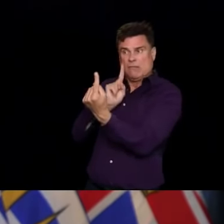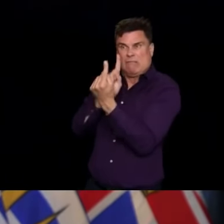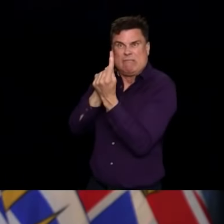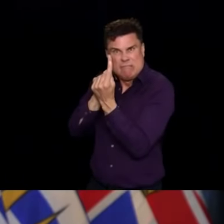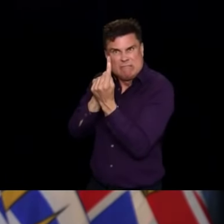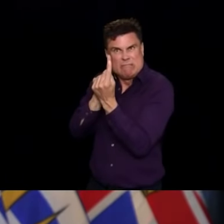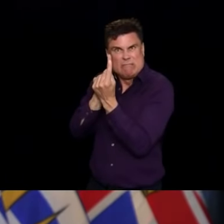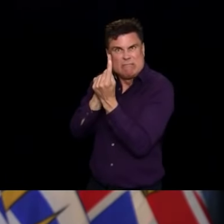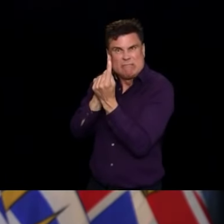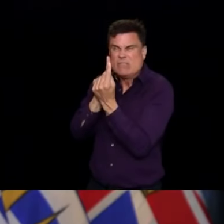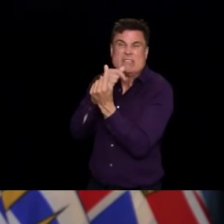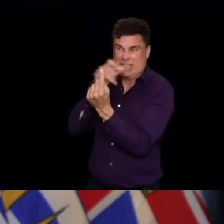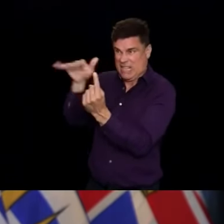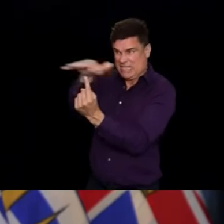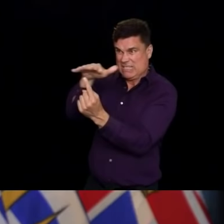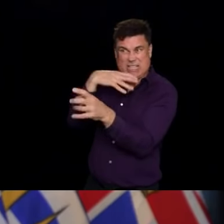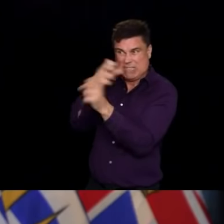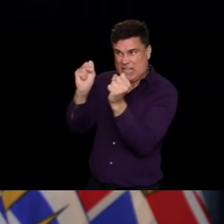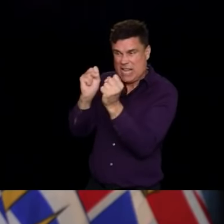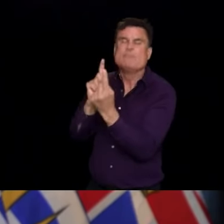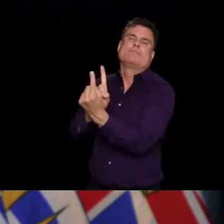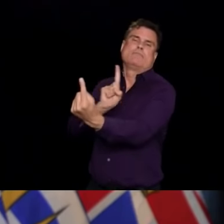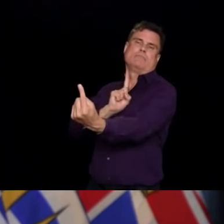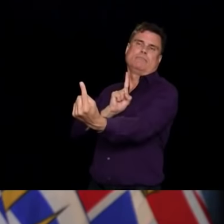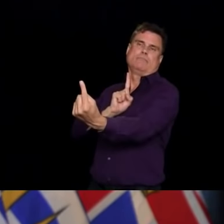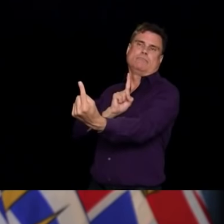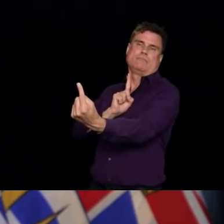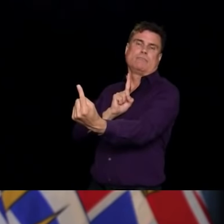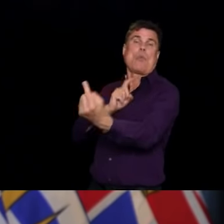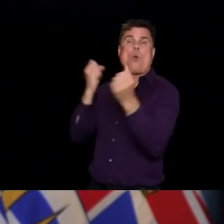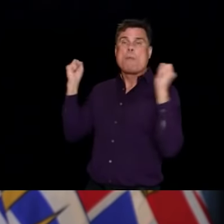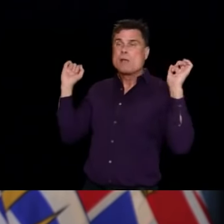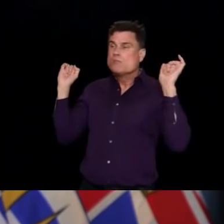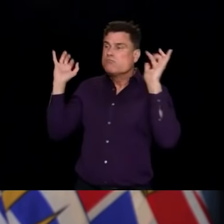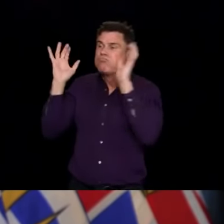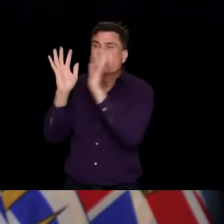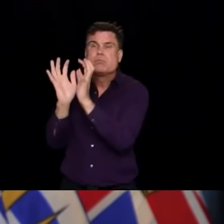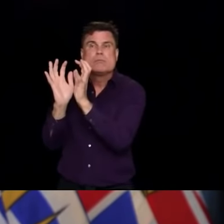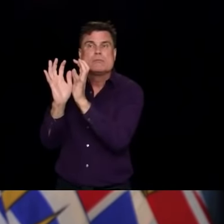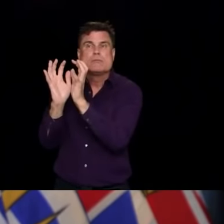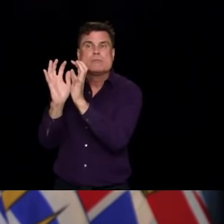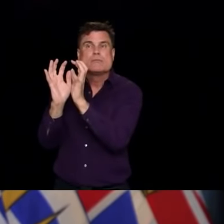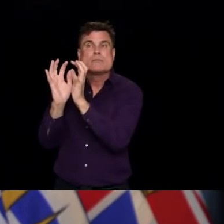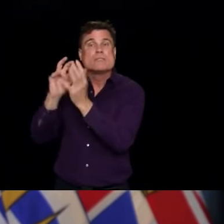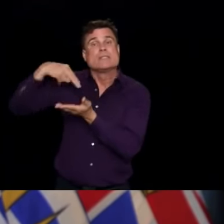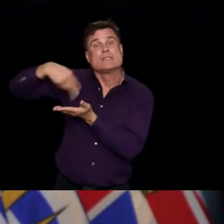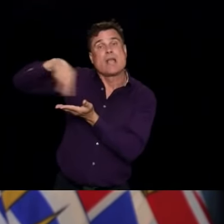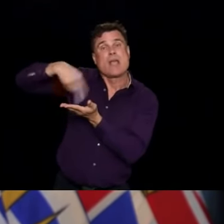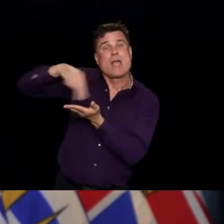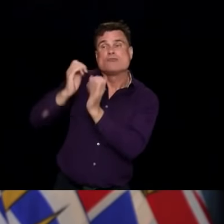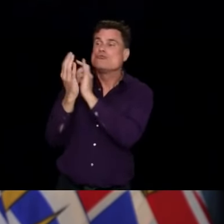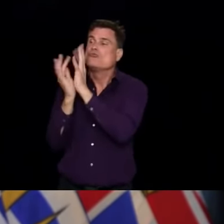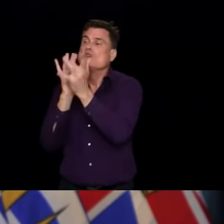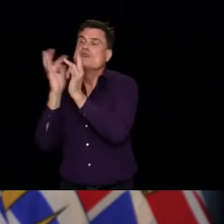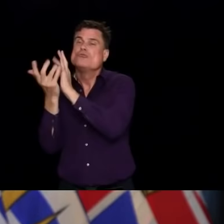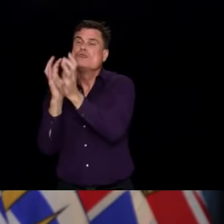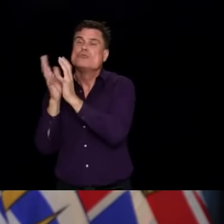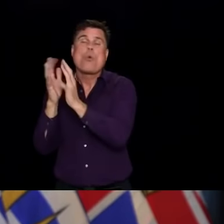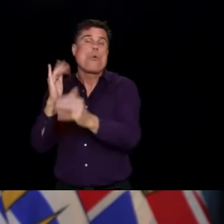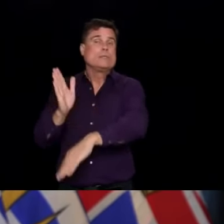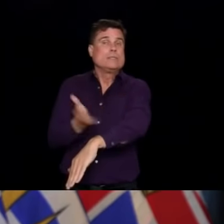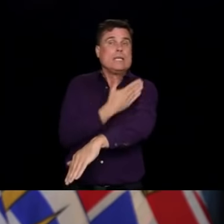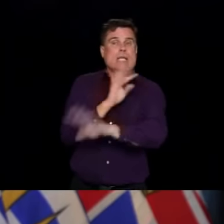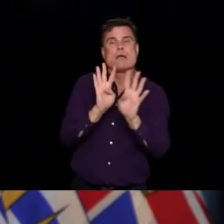what size particle that you're breathing in at that point. So those are the situations that we know are most risky, and that's